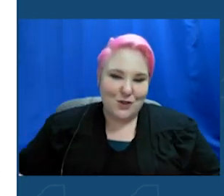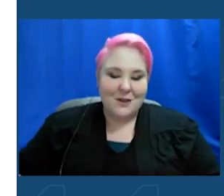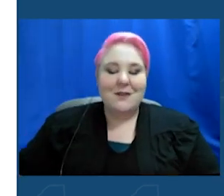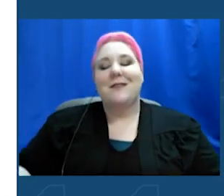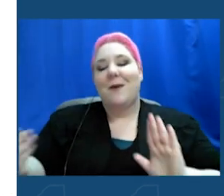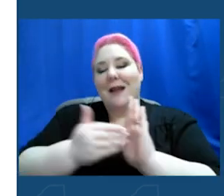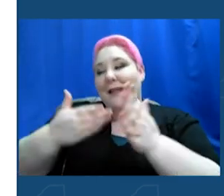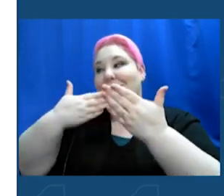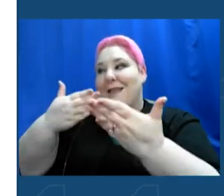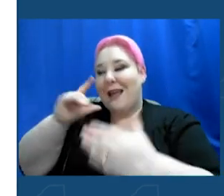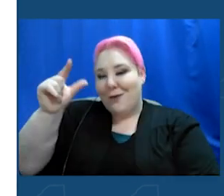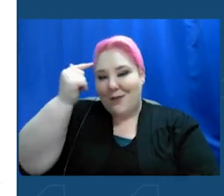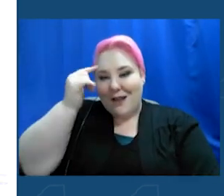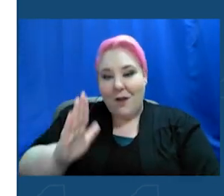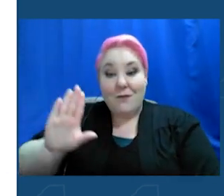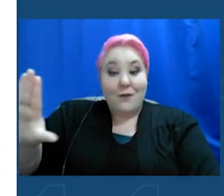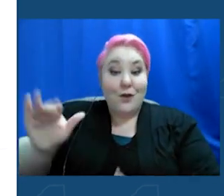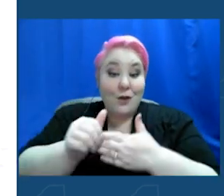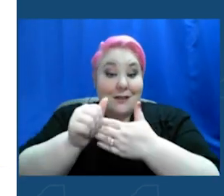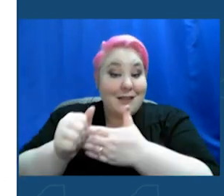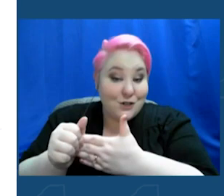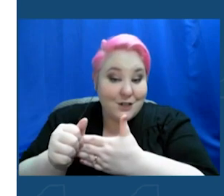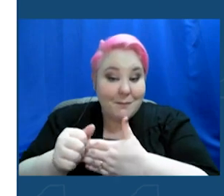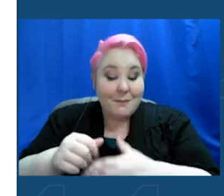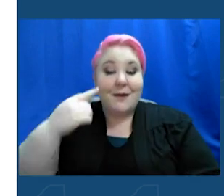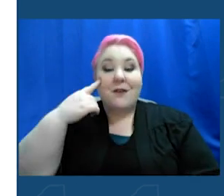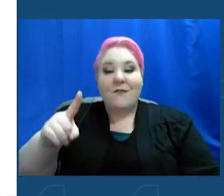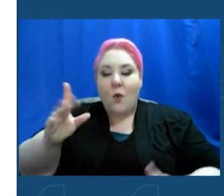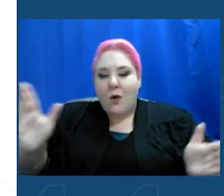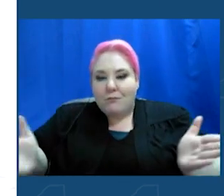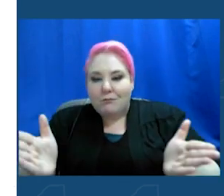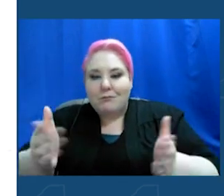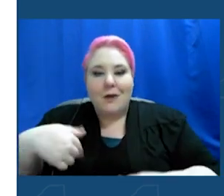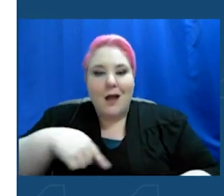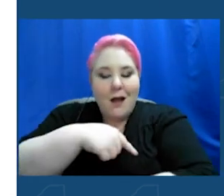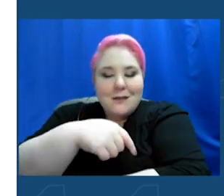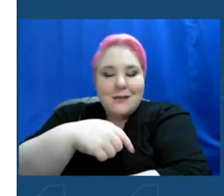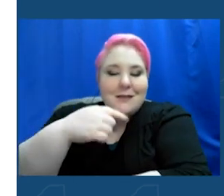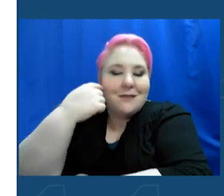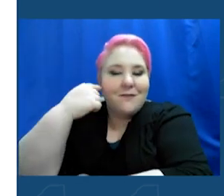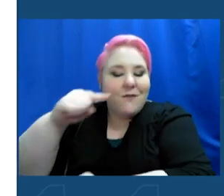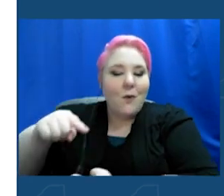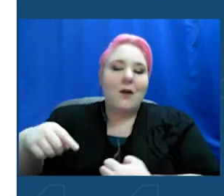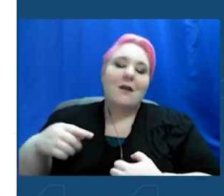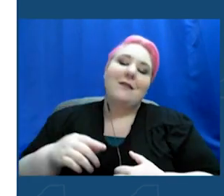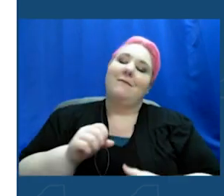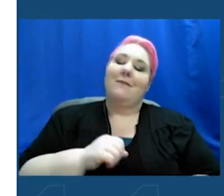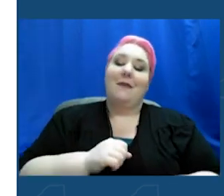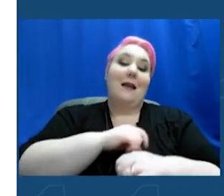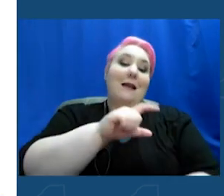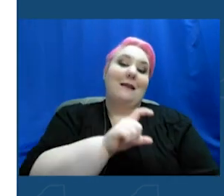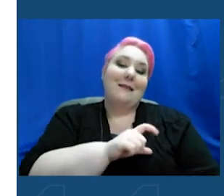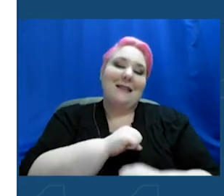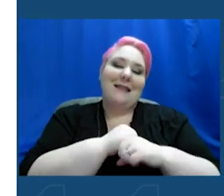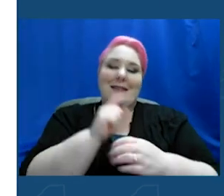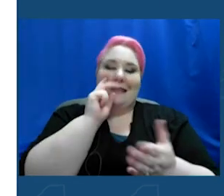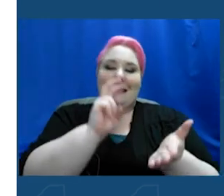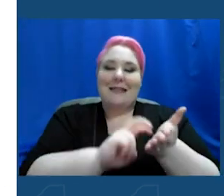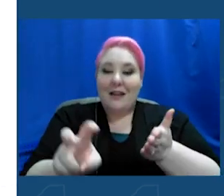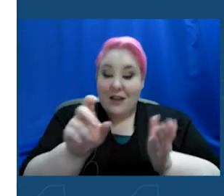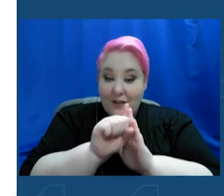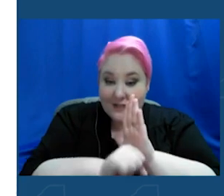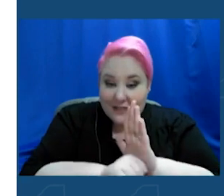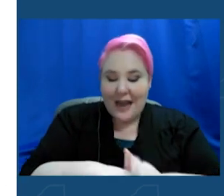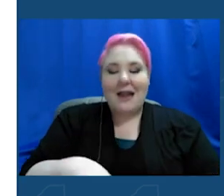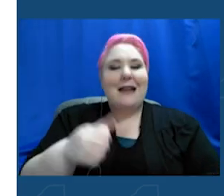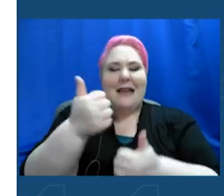governor for her incredible leadership, for pushing all of us, pushing the Secretary of State, the Commissioner of the Environment, pushing every single cabinet officer to